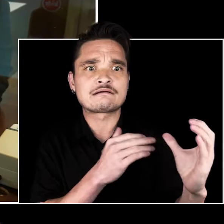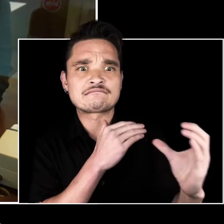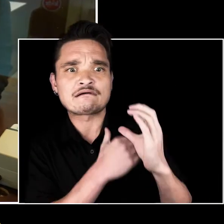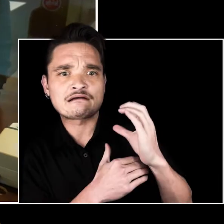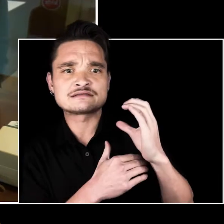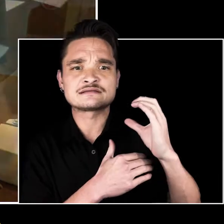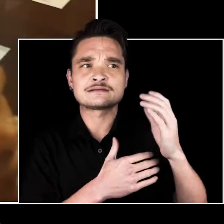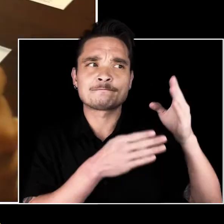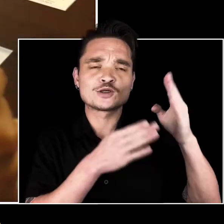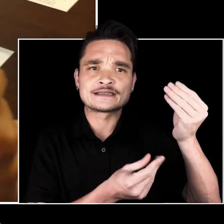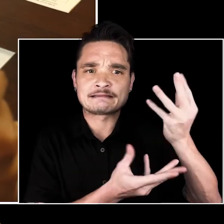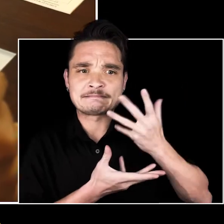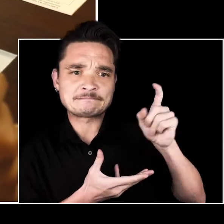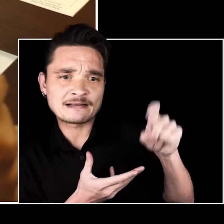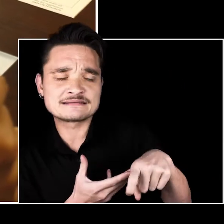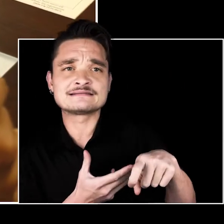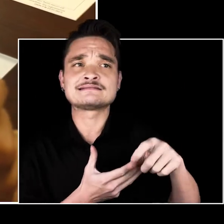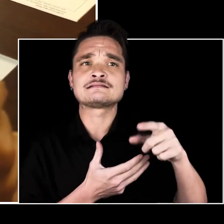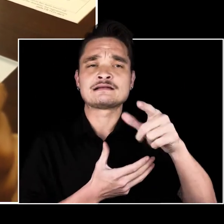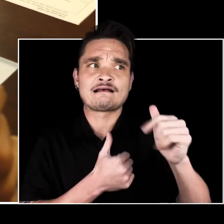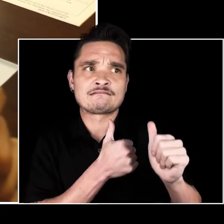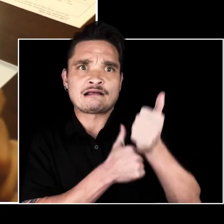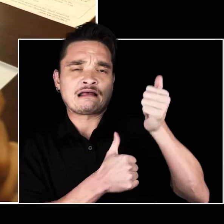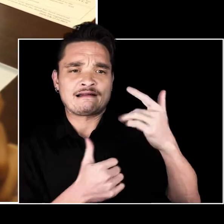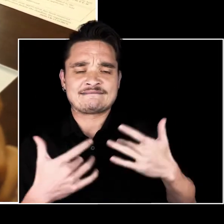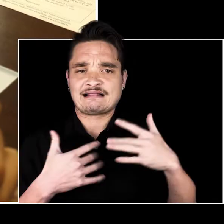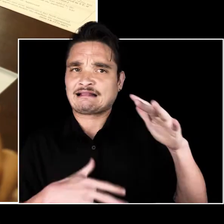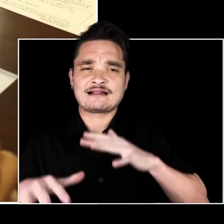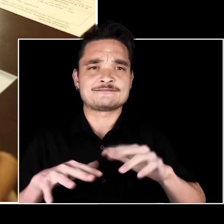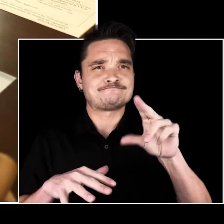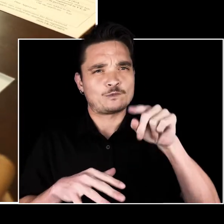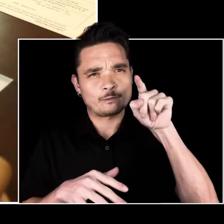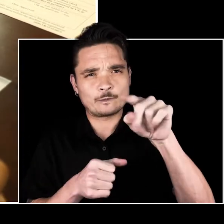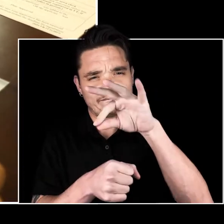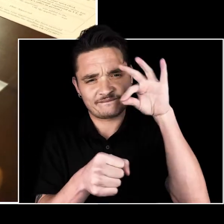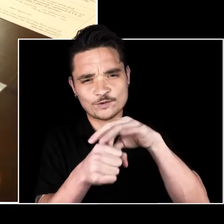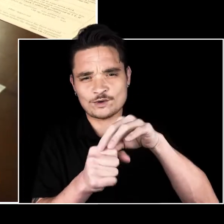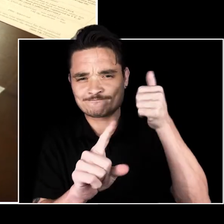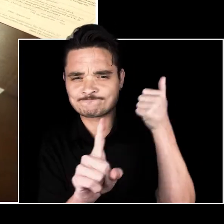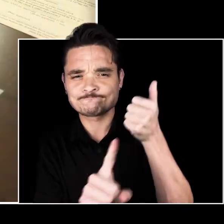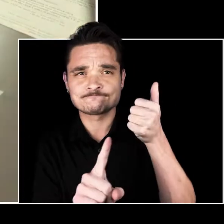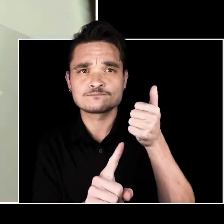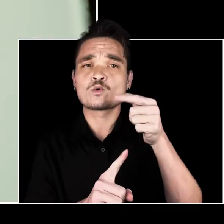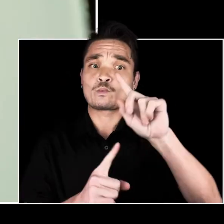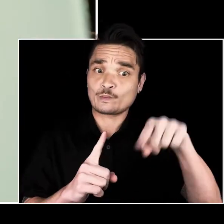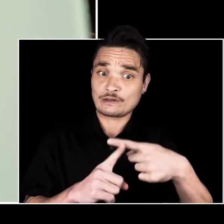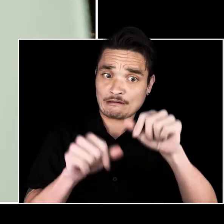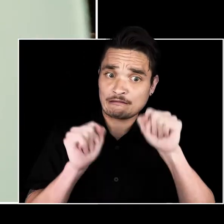for someone because you're paid to do it, or because someone forces you or intimidates you. You must vote your